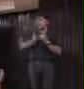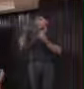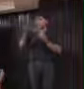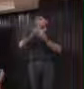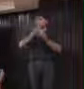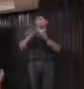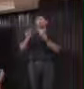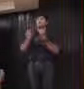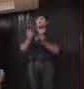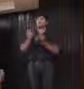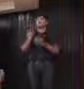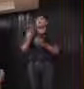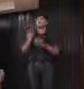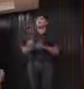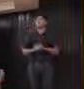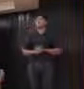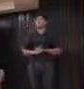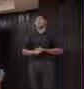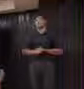here?